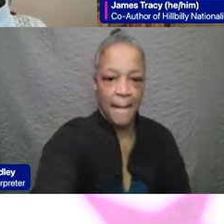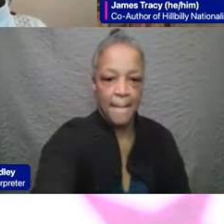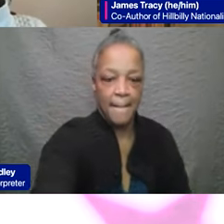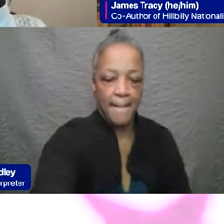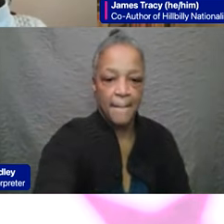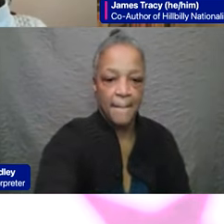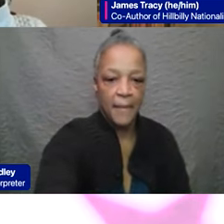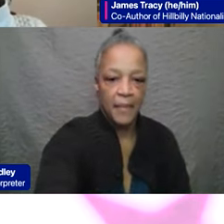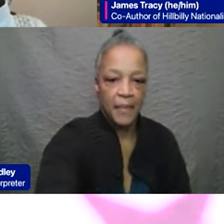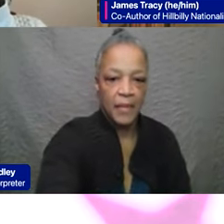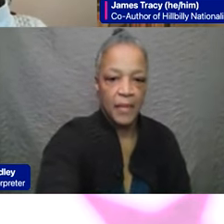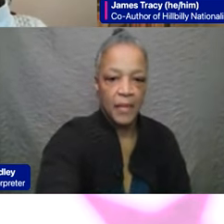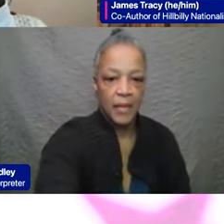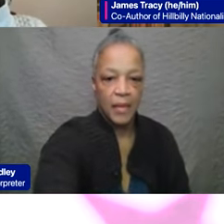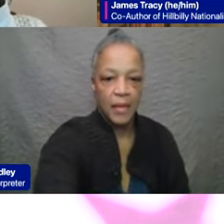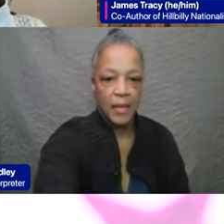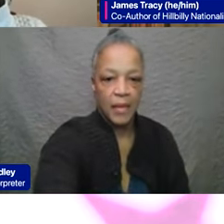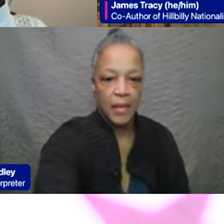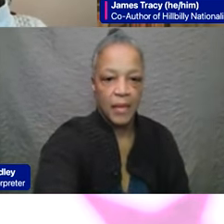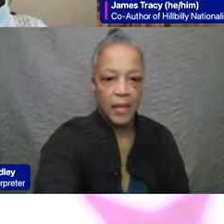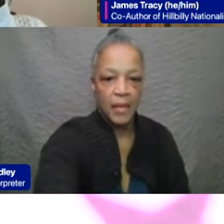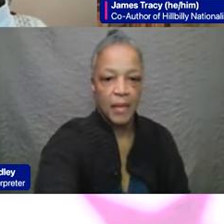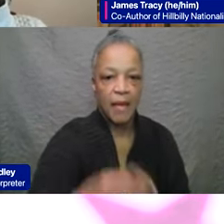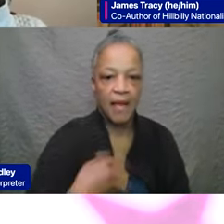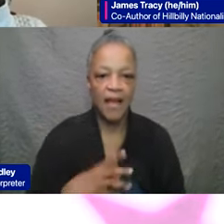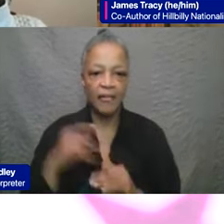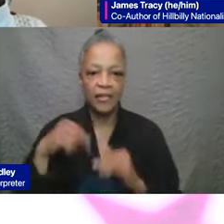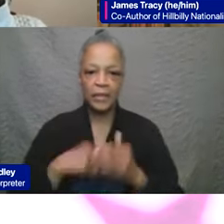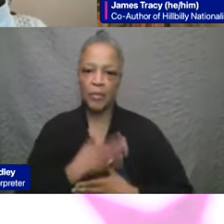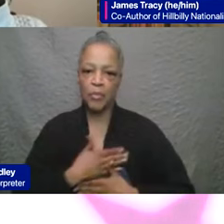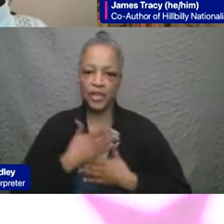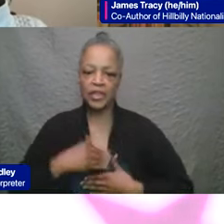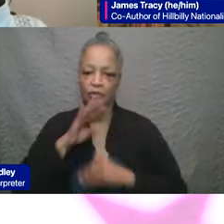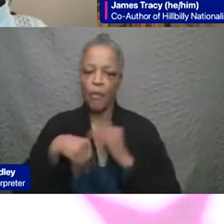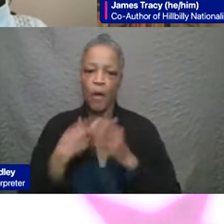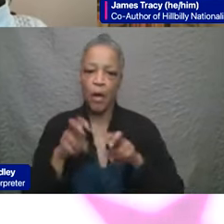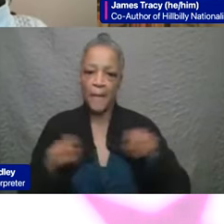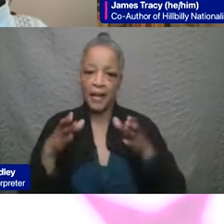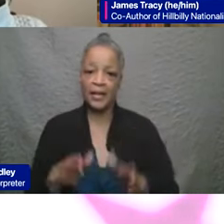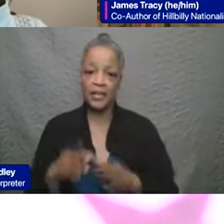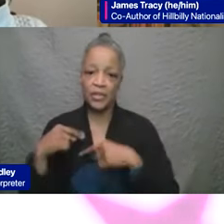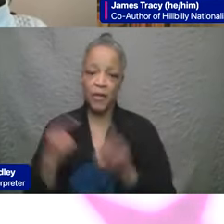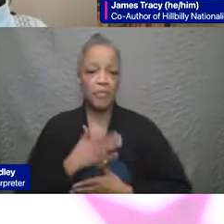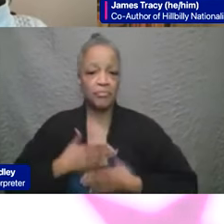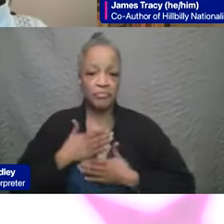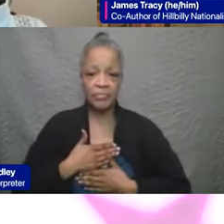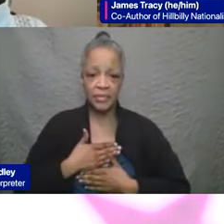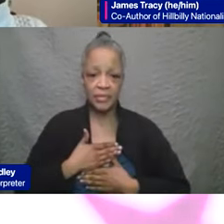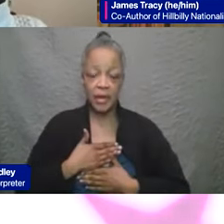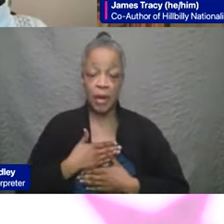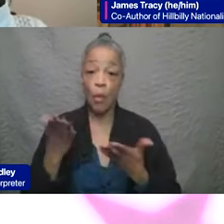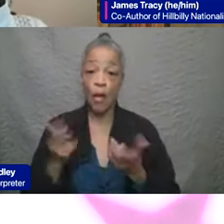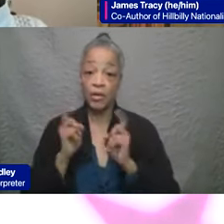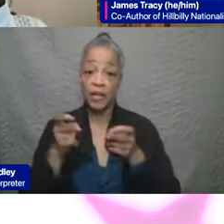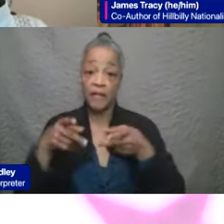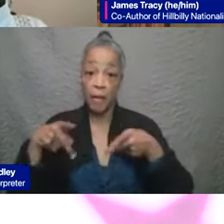I'm in deep appreciation for all the responses I've given from our panelists so far. I do want to give an opportunity